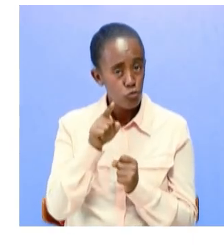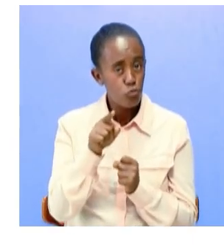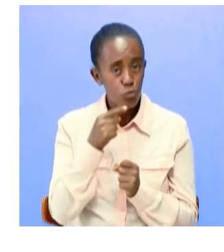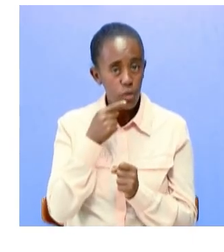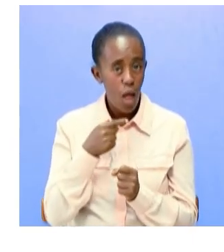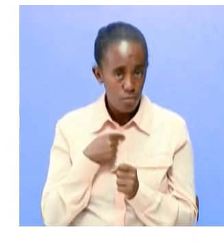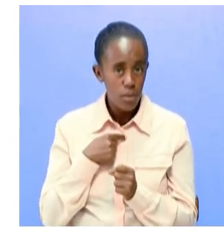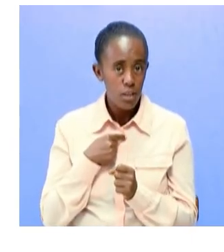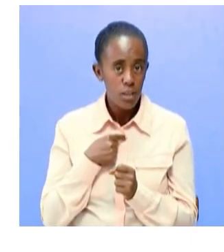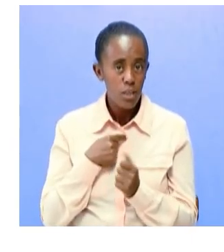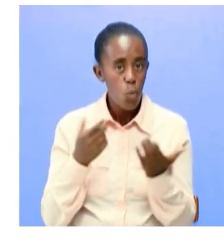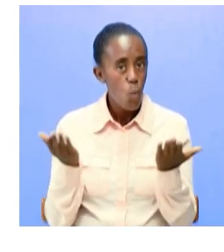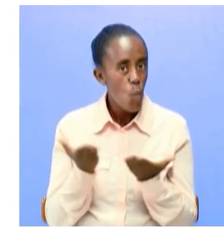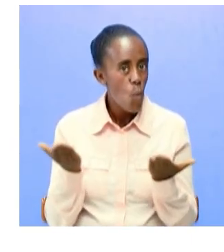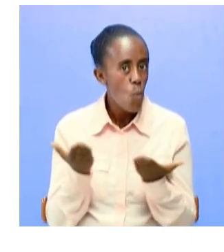where?